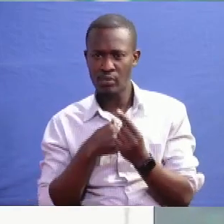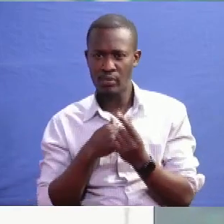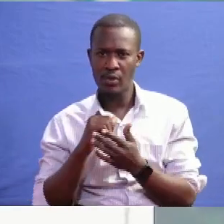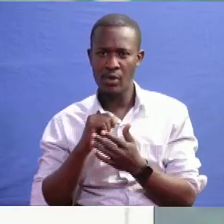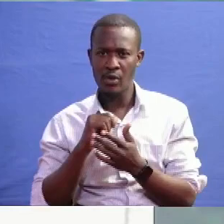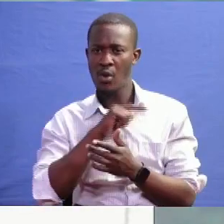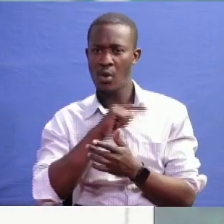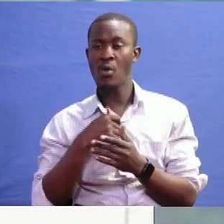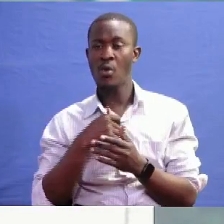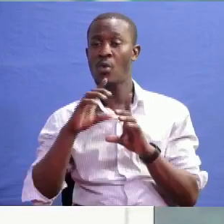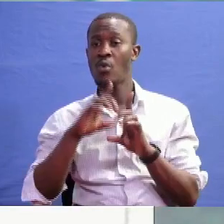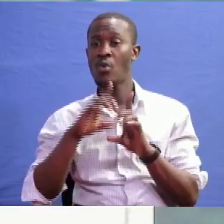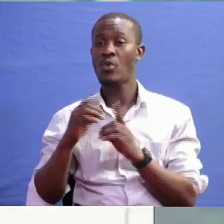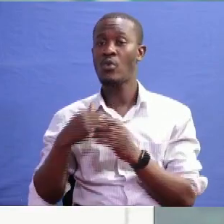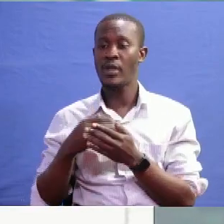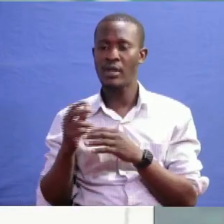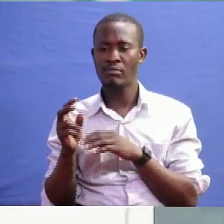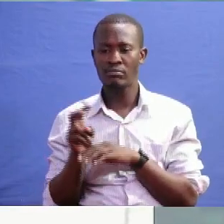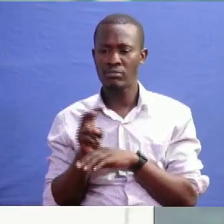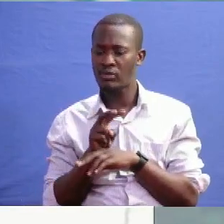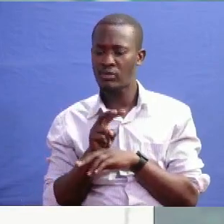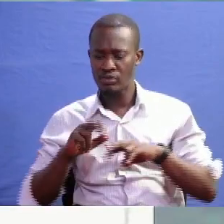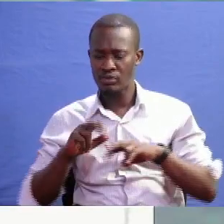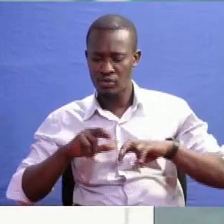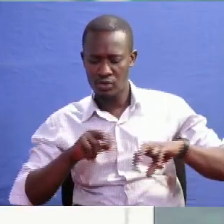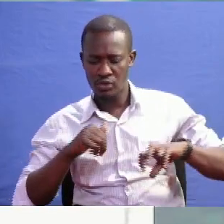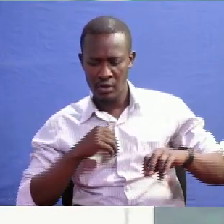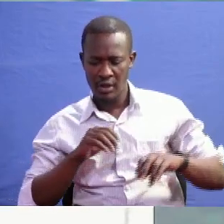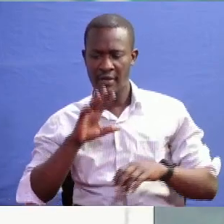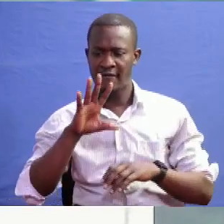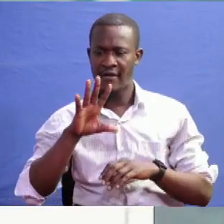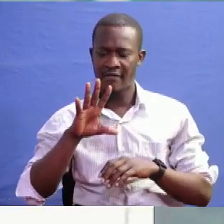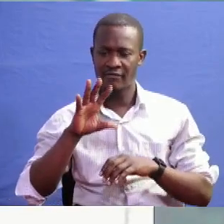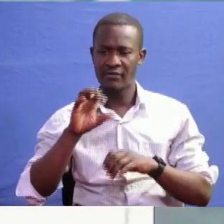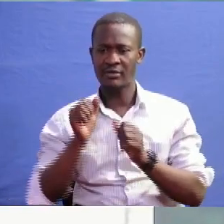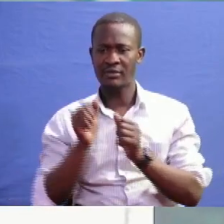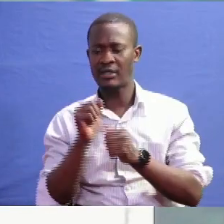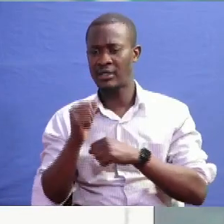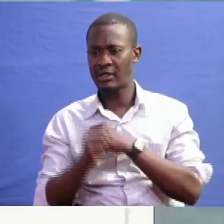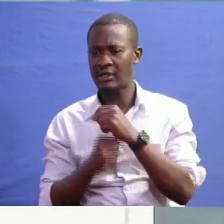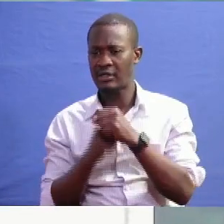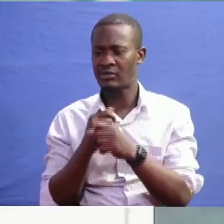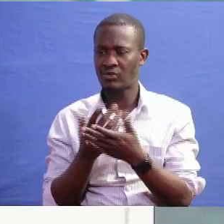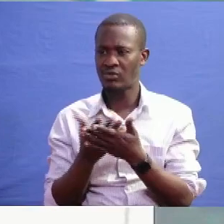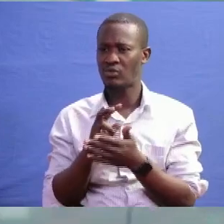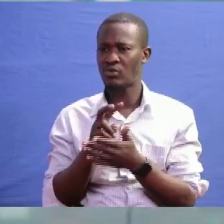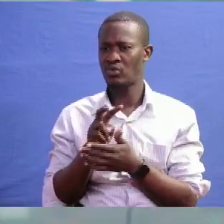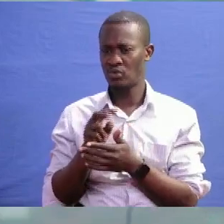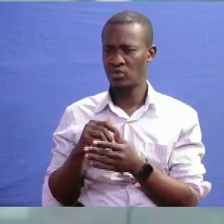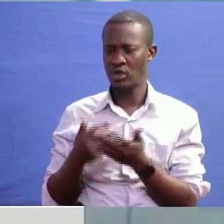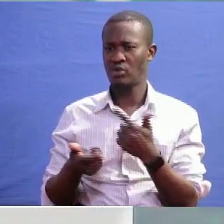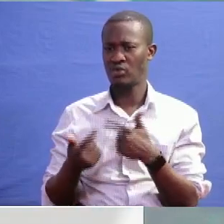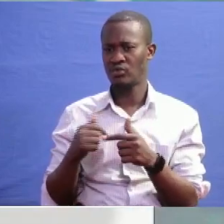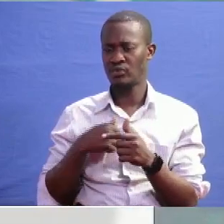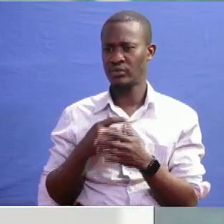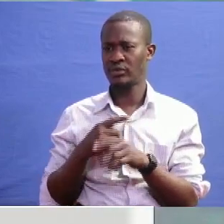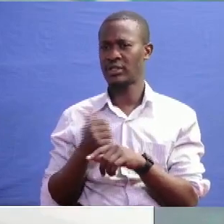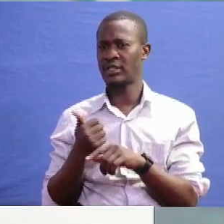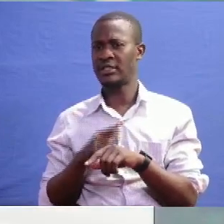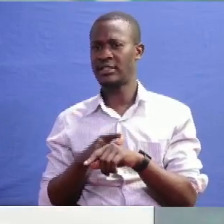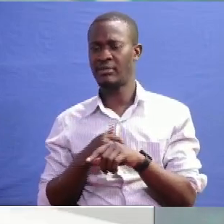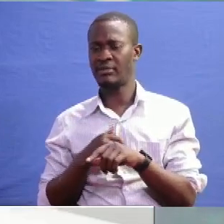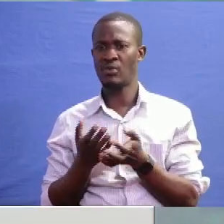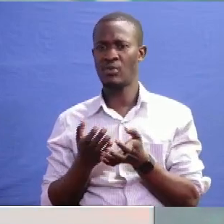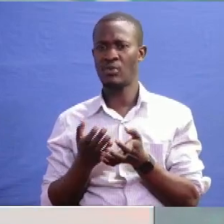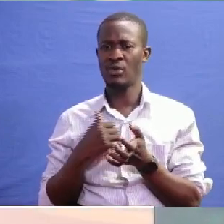we did analysis going back 10 years, 5 years, and we saw how the trend was coming in. And at any time we did analysis, there